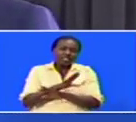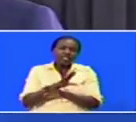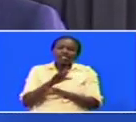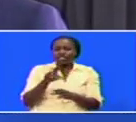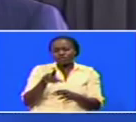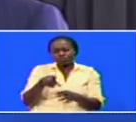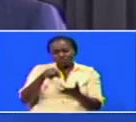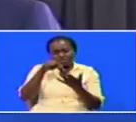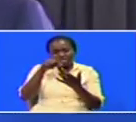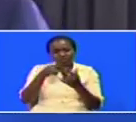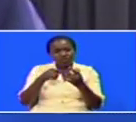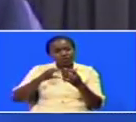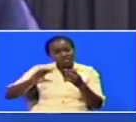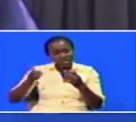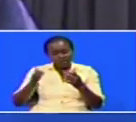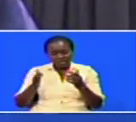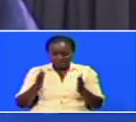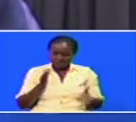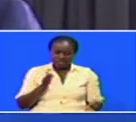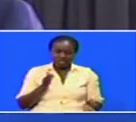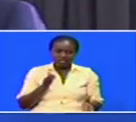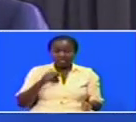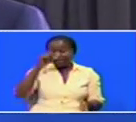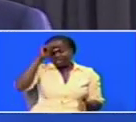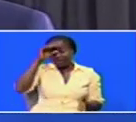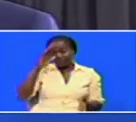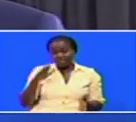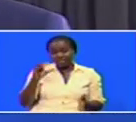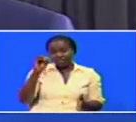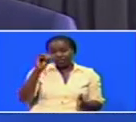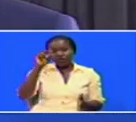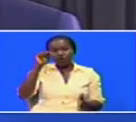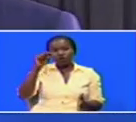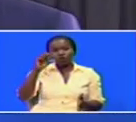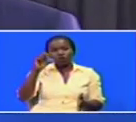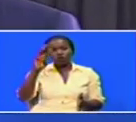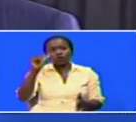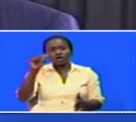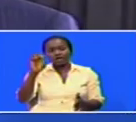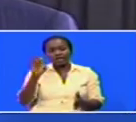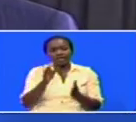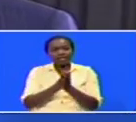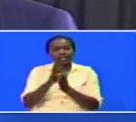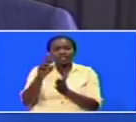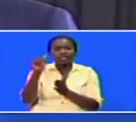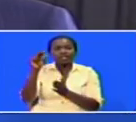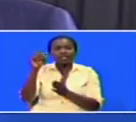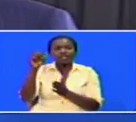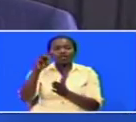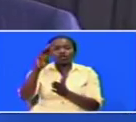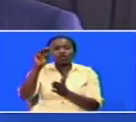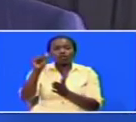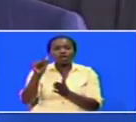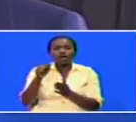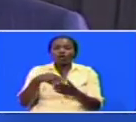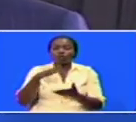the county side, the Governor Ongwae, Governor Jack Ranguma, and more importantly, the chairman